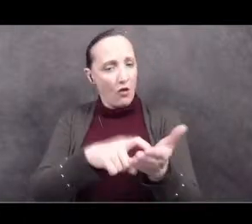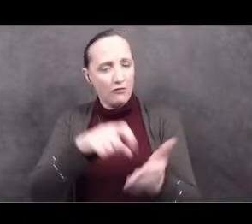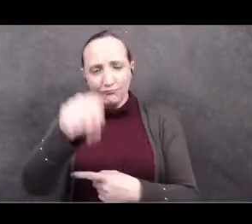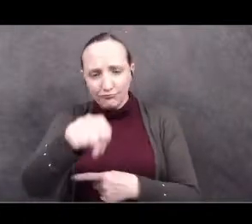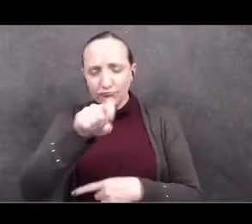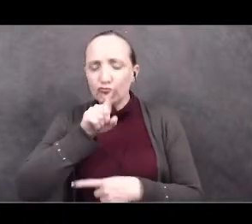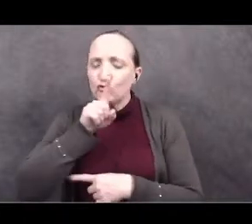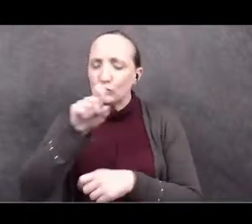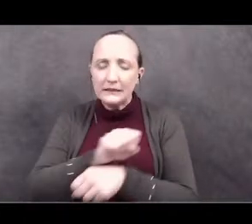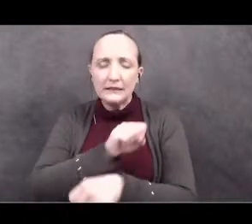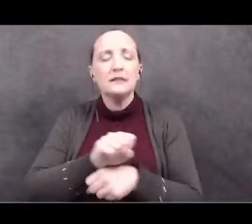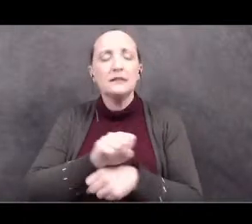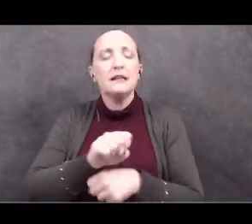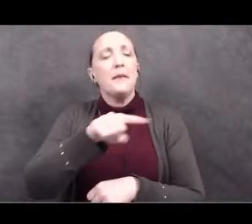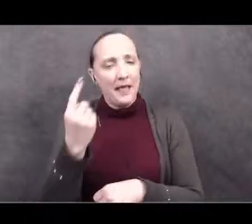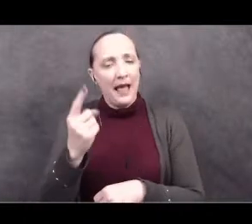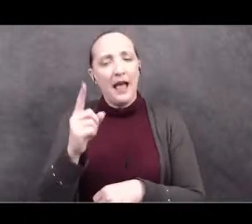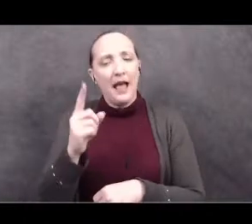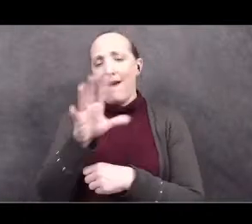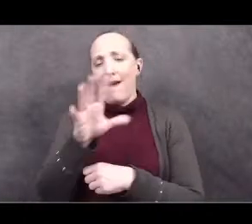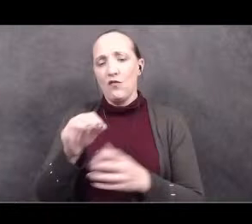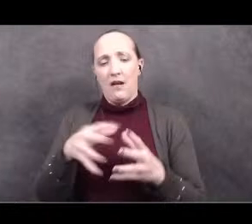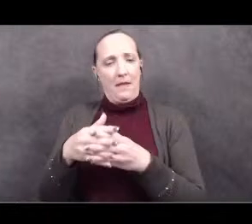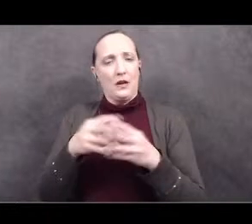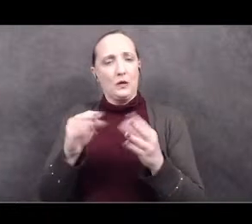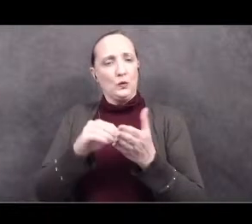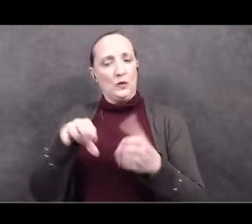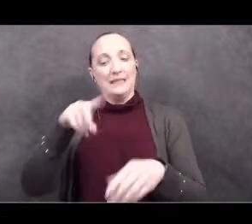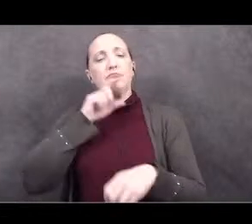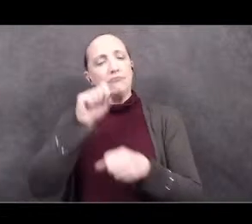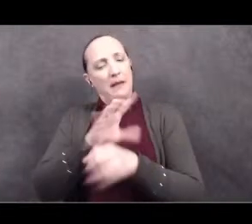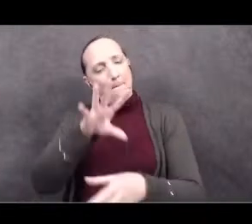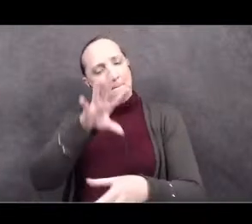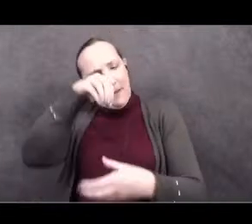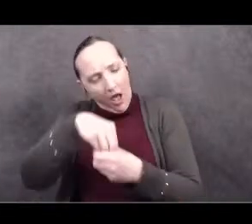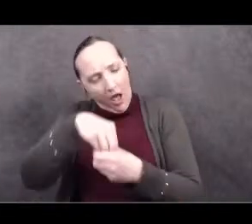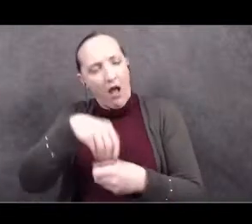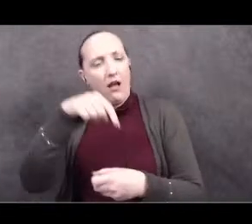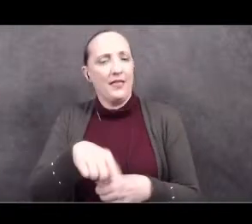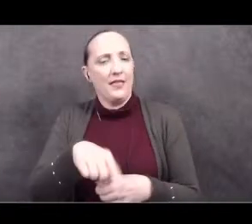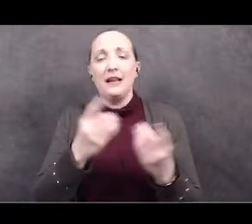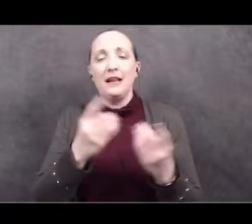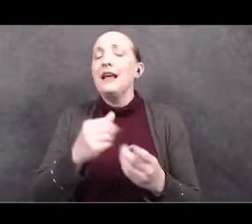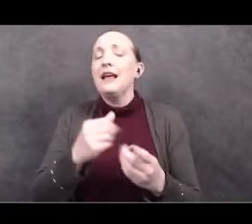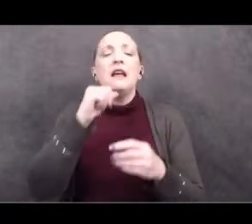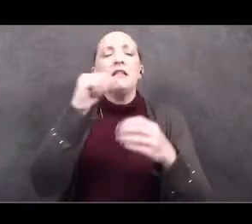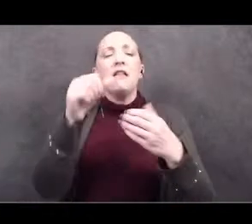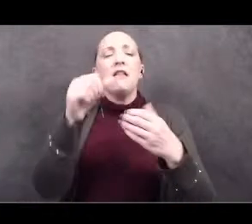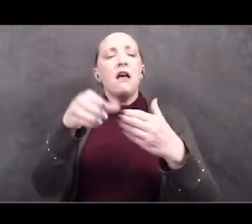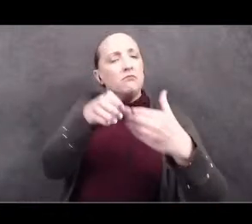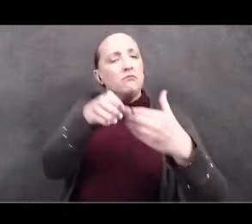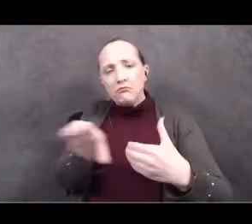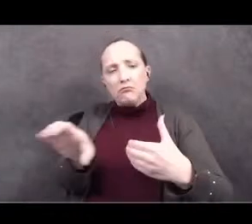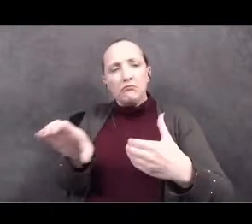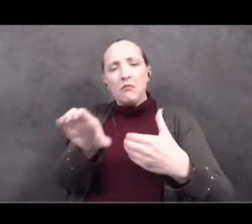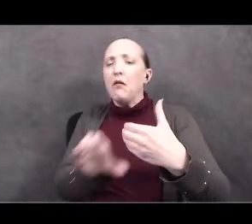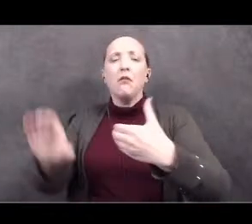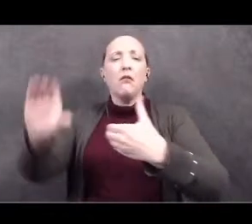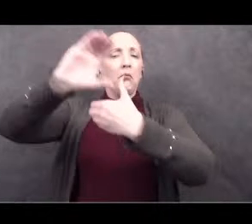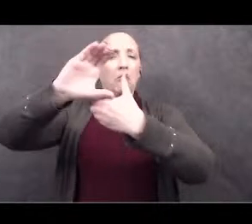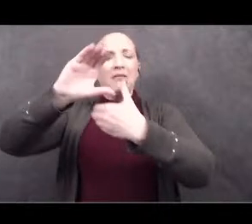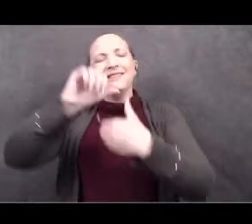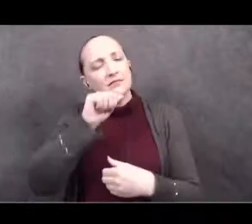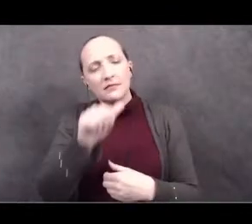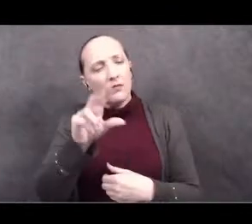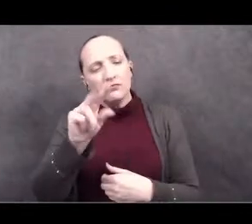students do have a place in this District this resolution was not written to set black African-American students above any other group